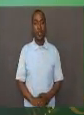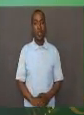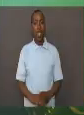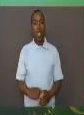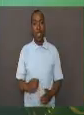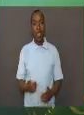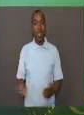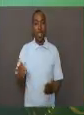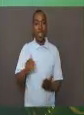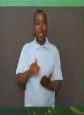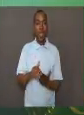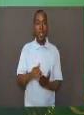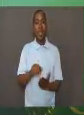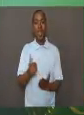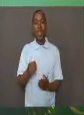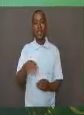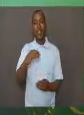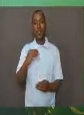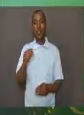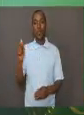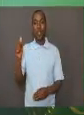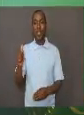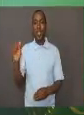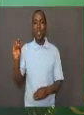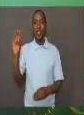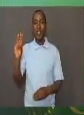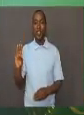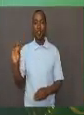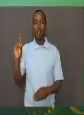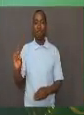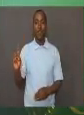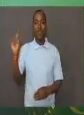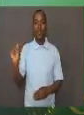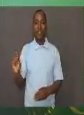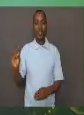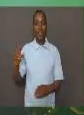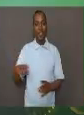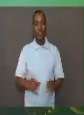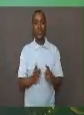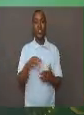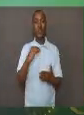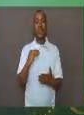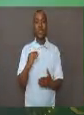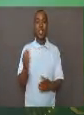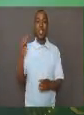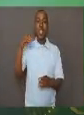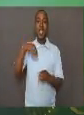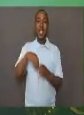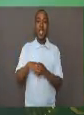We also learned about aseptic technique, inoculation,